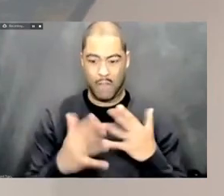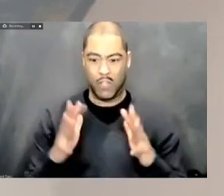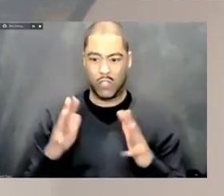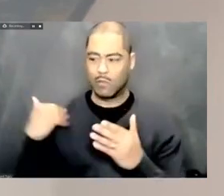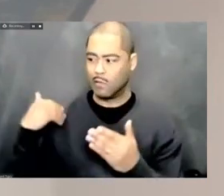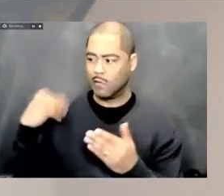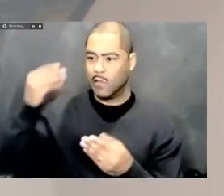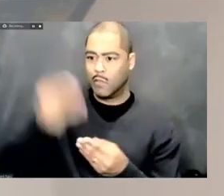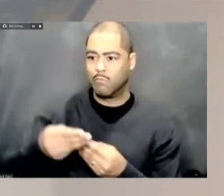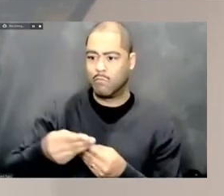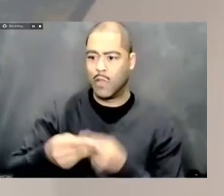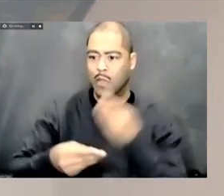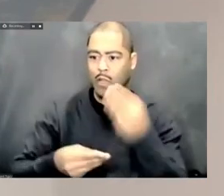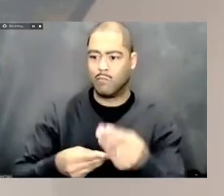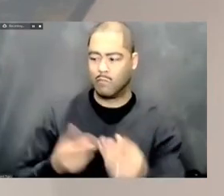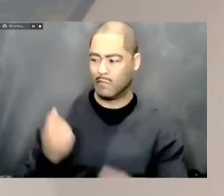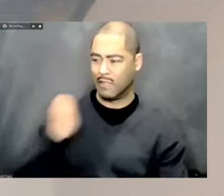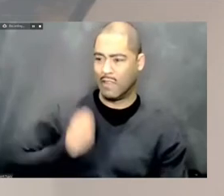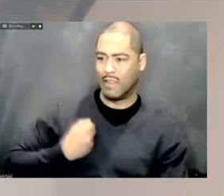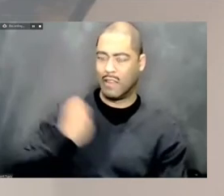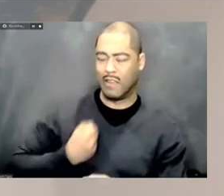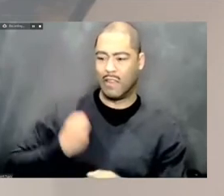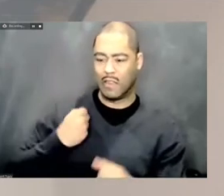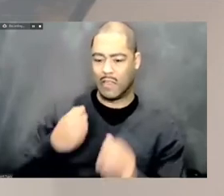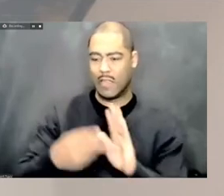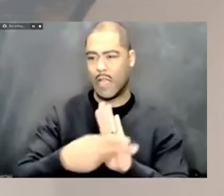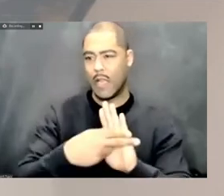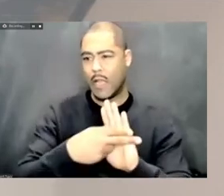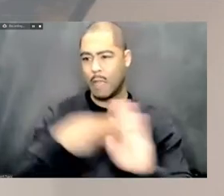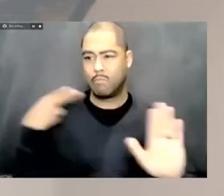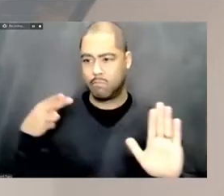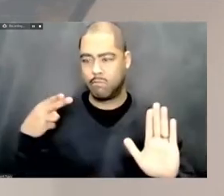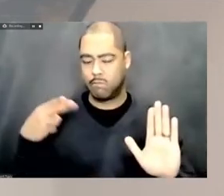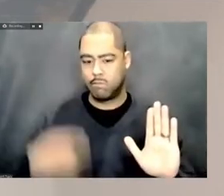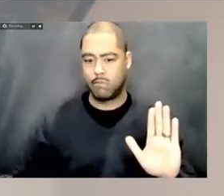It is not our obligation to inform you of your rights.